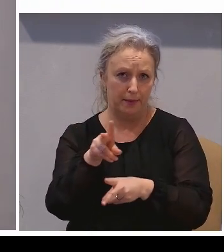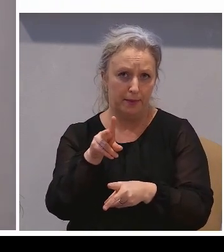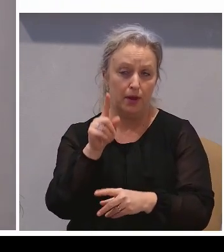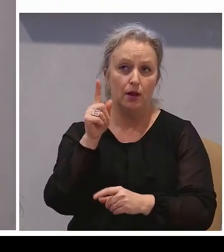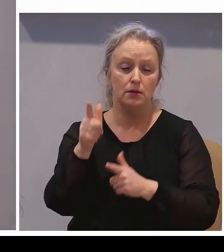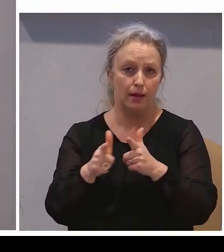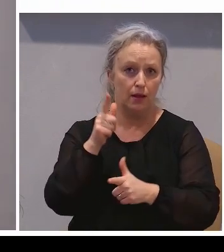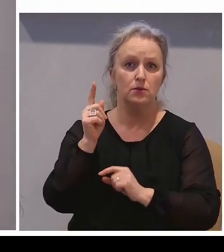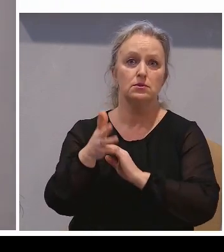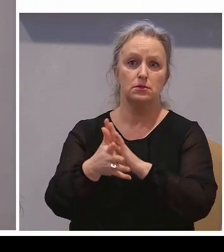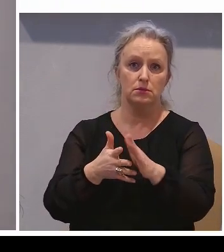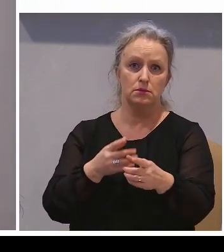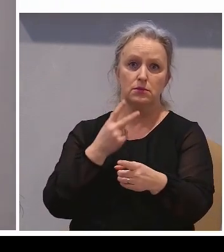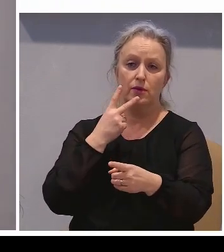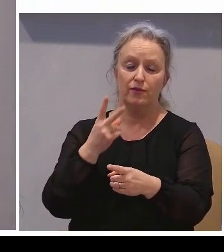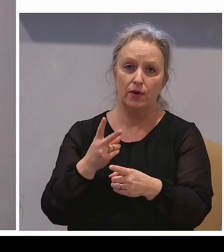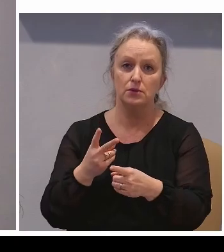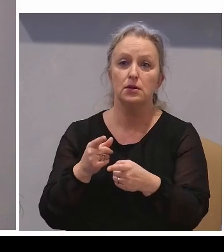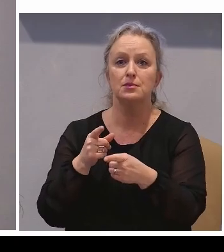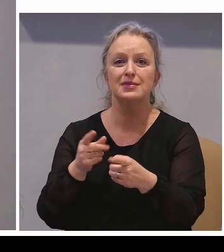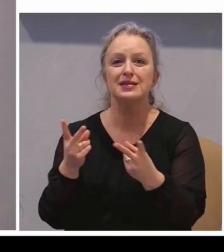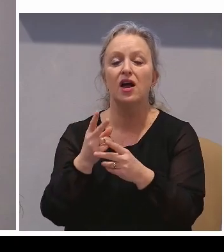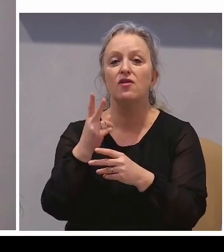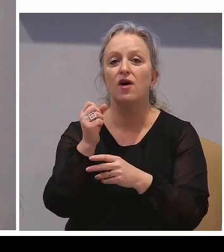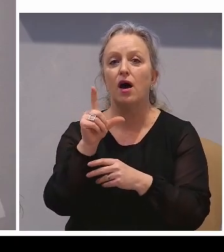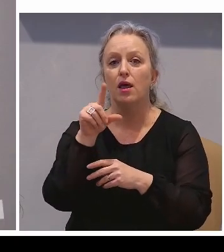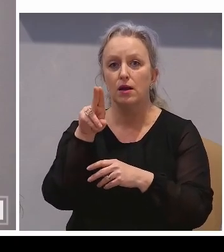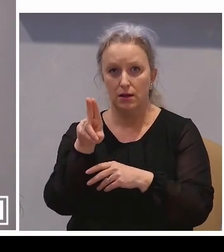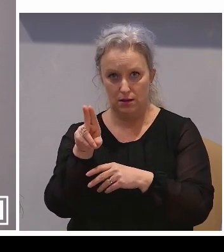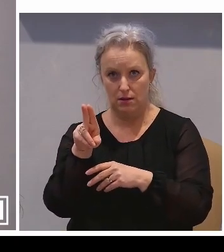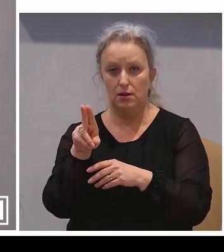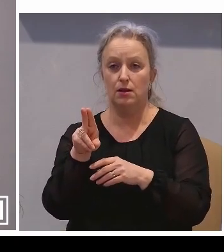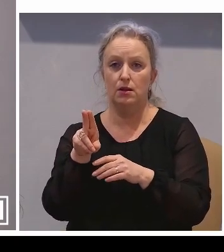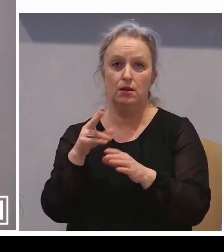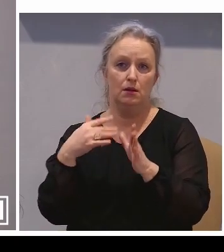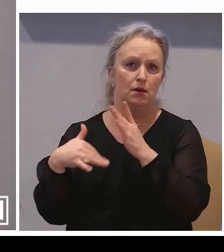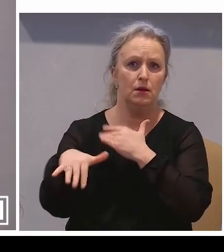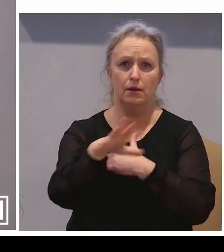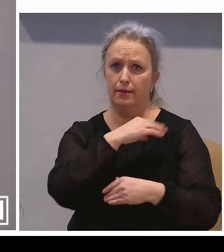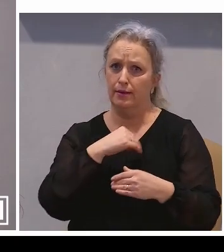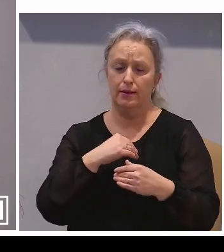where we're able to monitor the patients during a longer period of time,